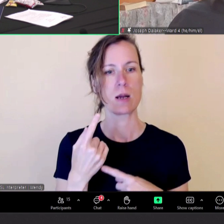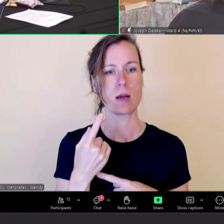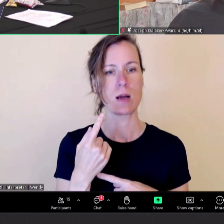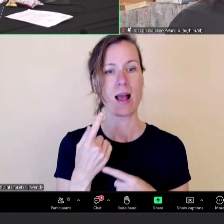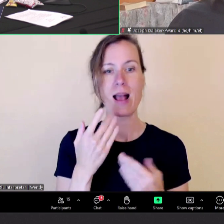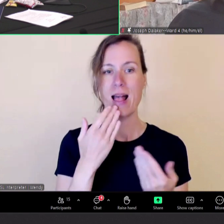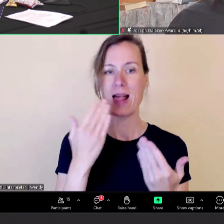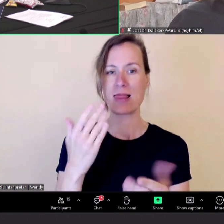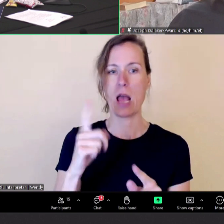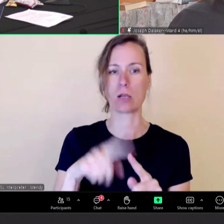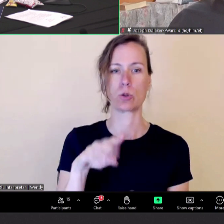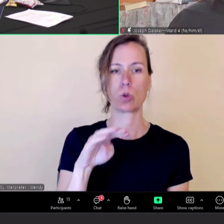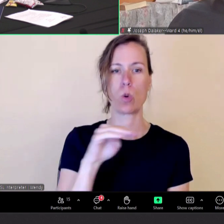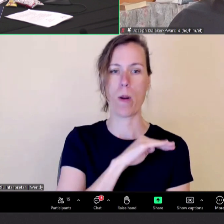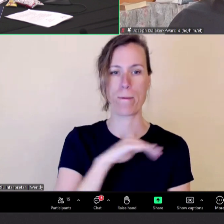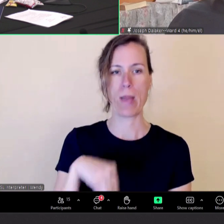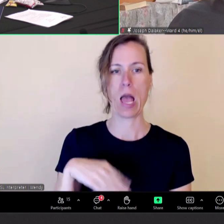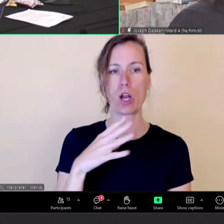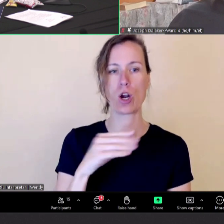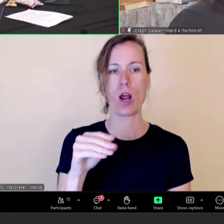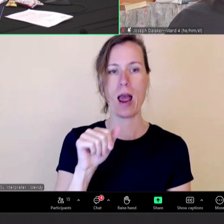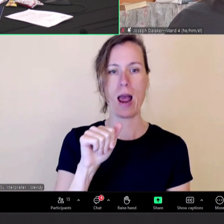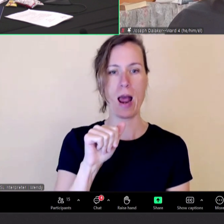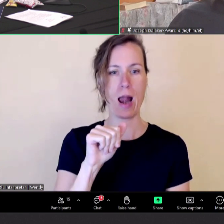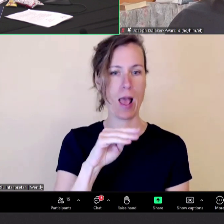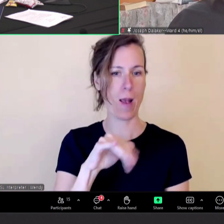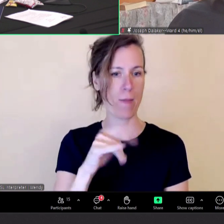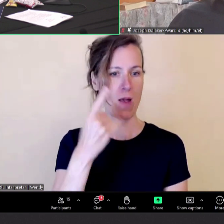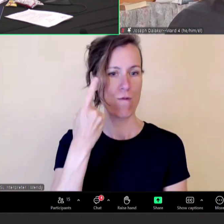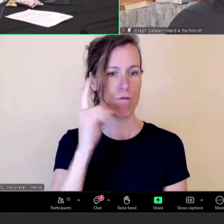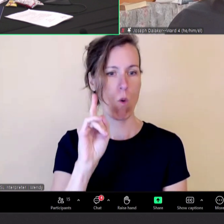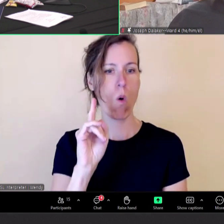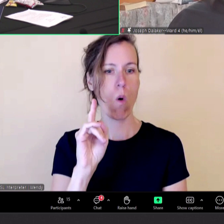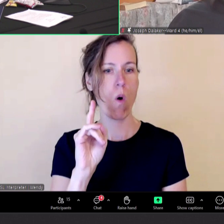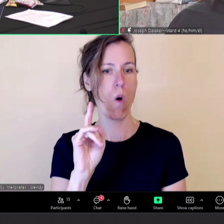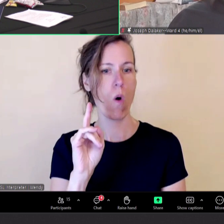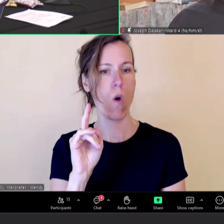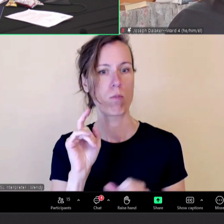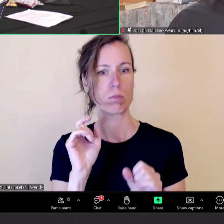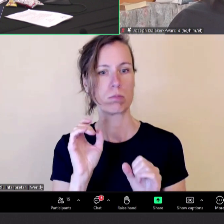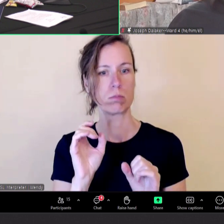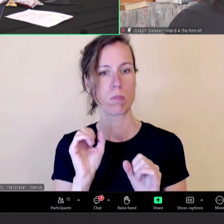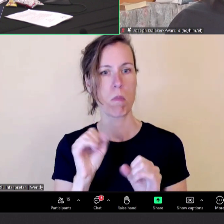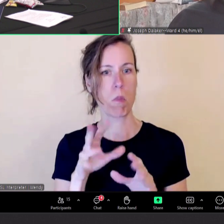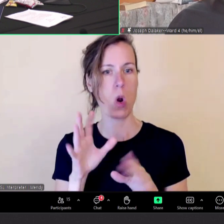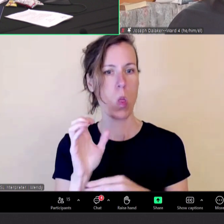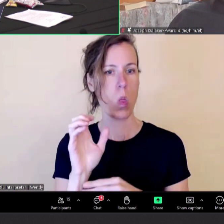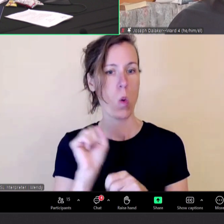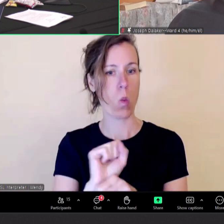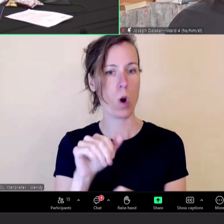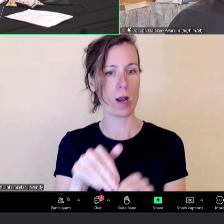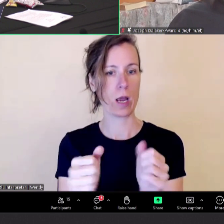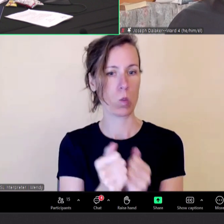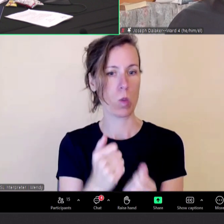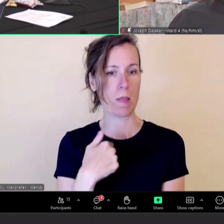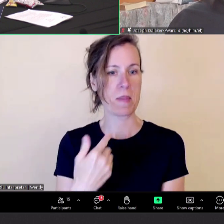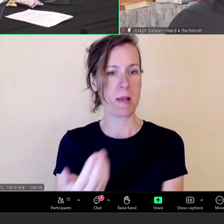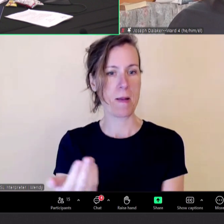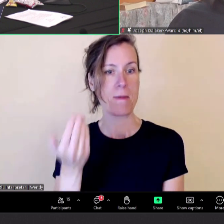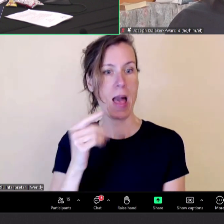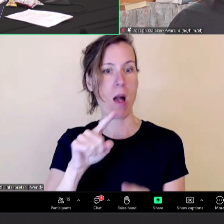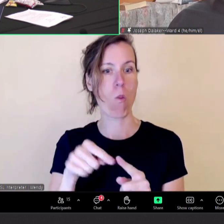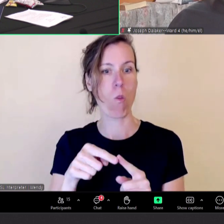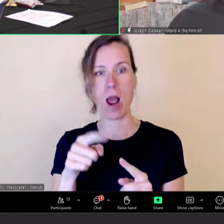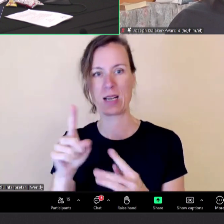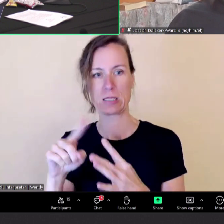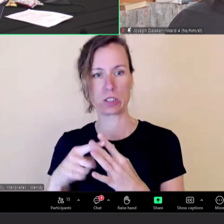for putting in that work with me back when everything first started with the AC. So so they're definitely on top of it now. Just constant reminders